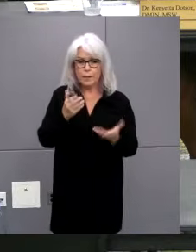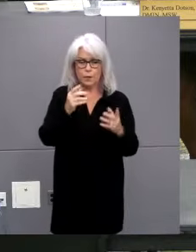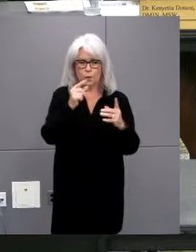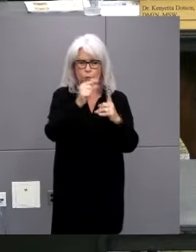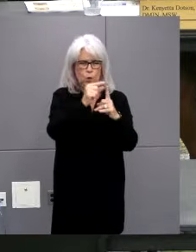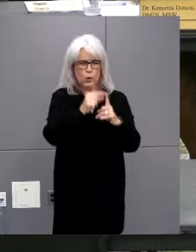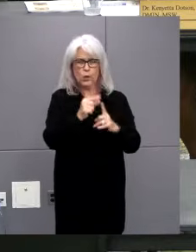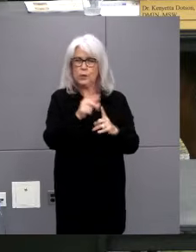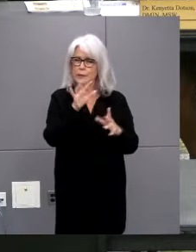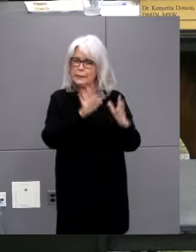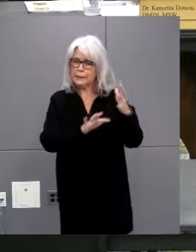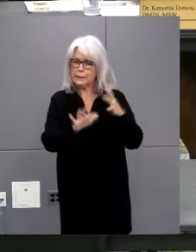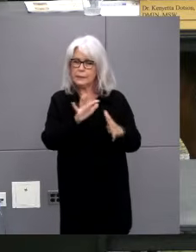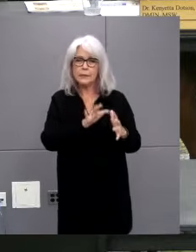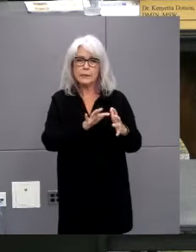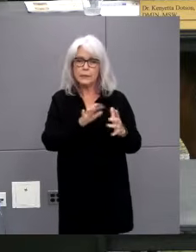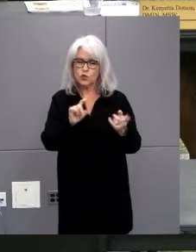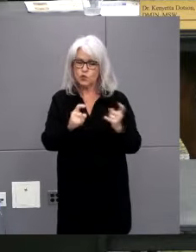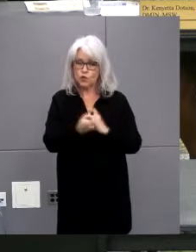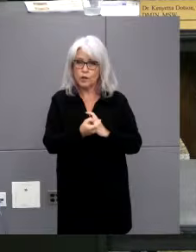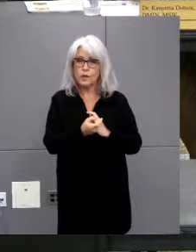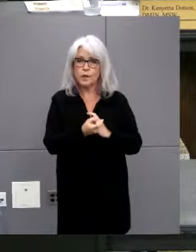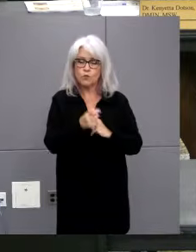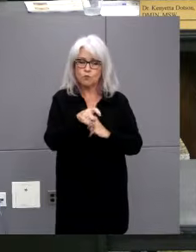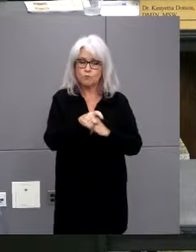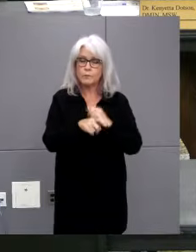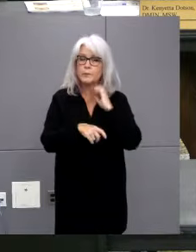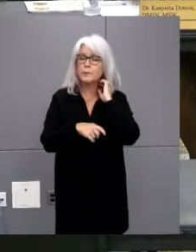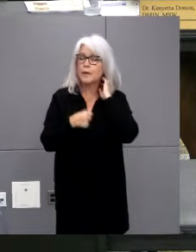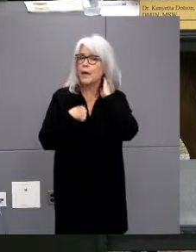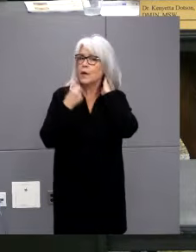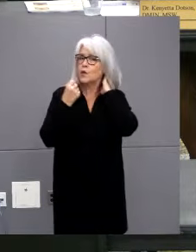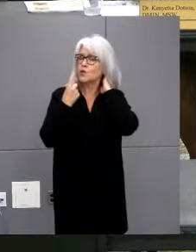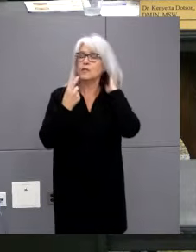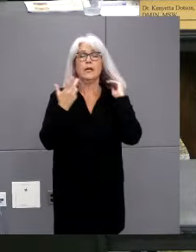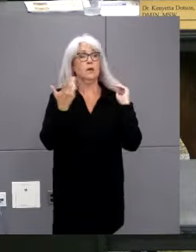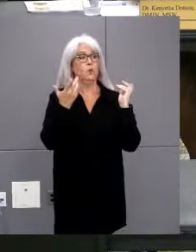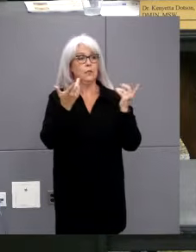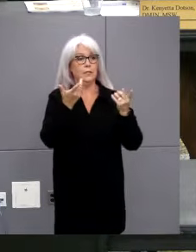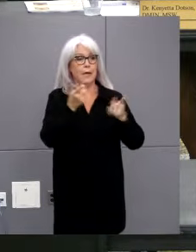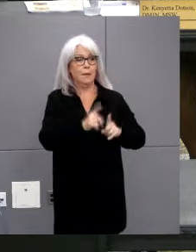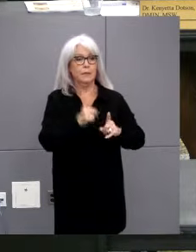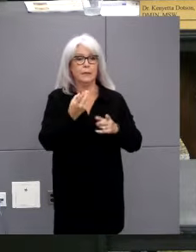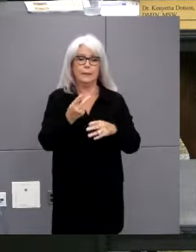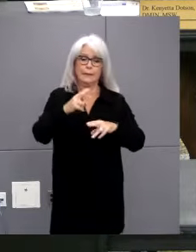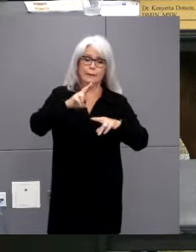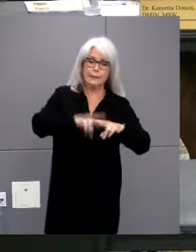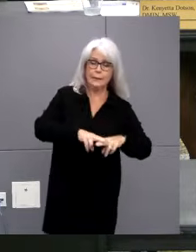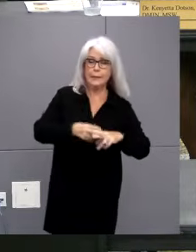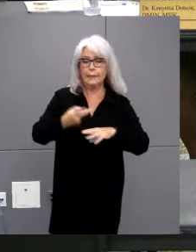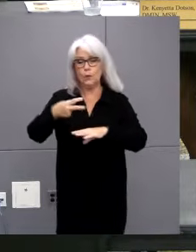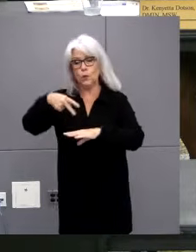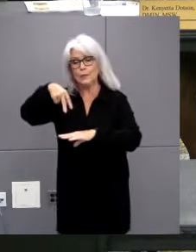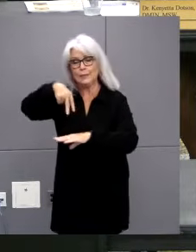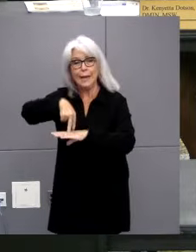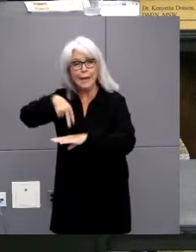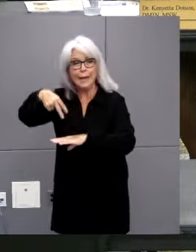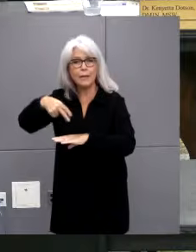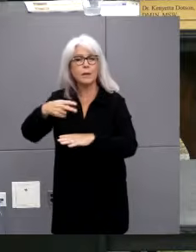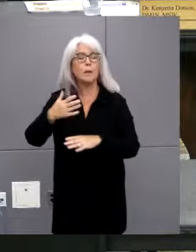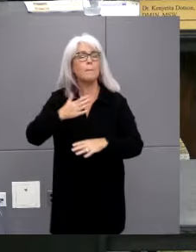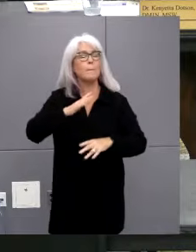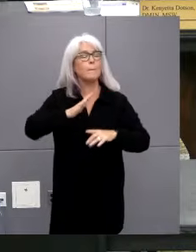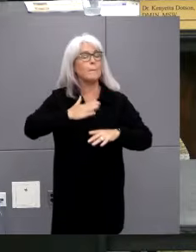change a bit. And I understand everything else about the standing, the sitting, all of those things, but my concern